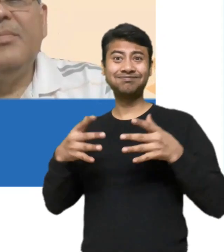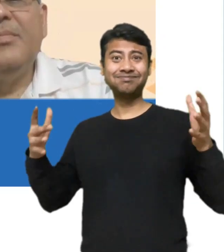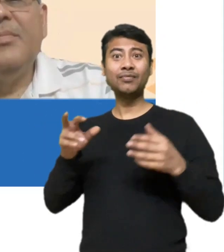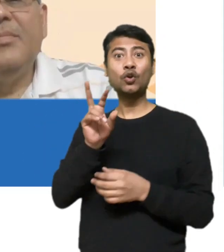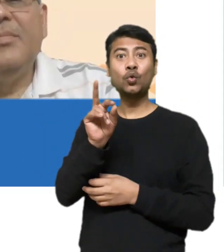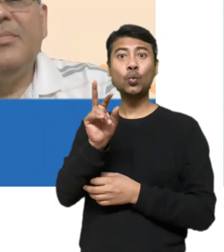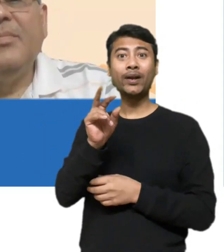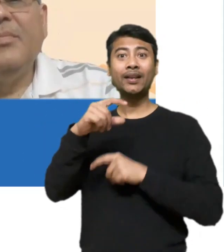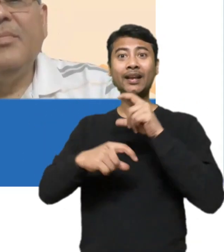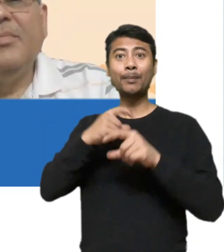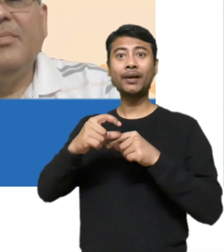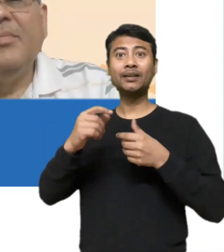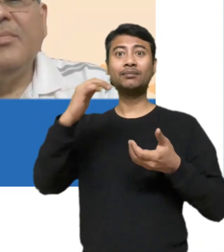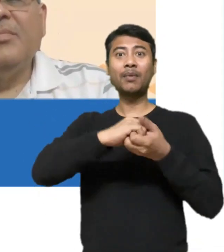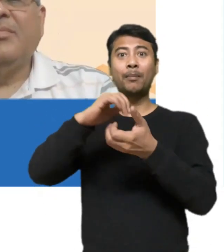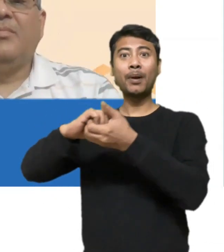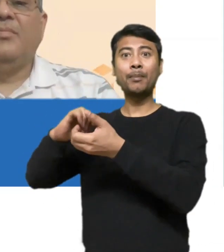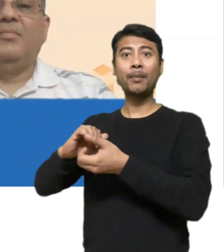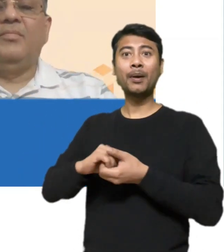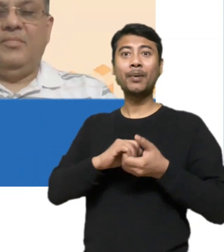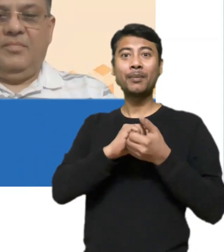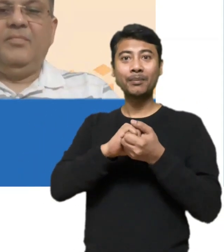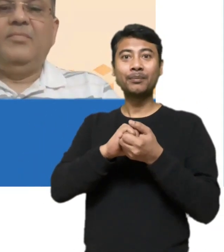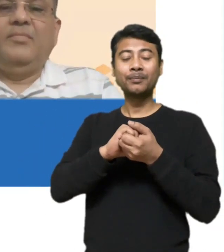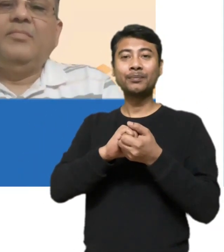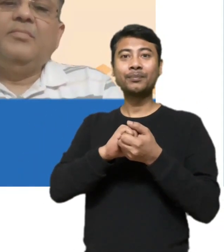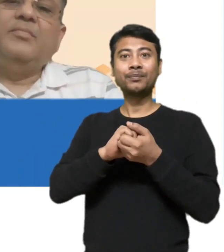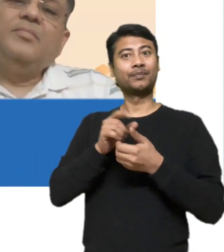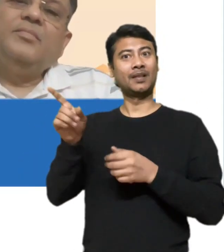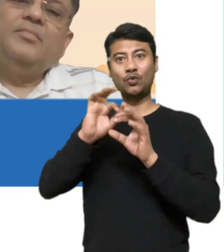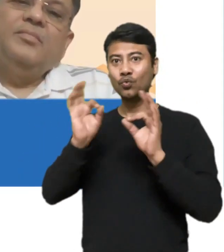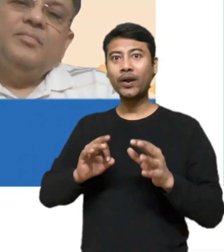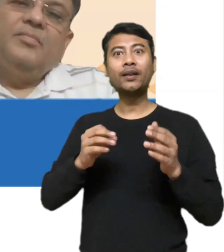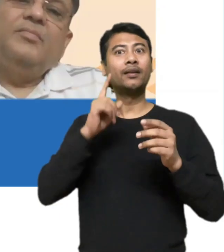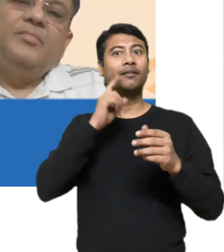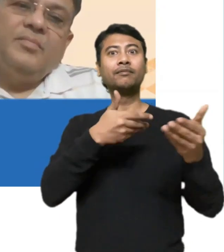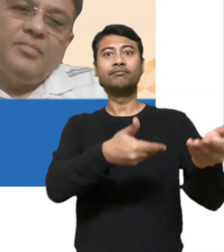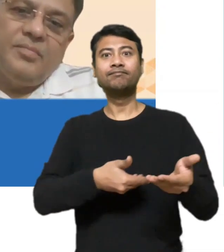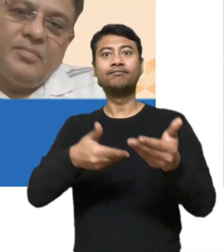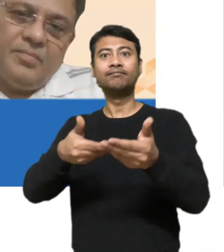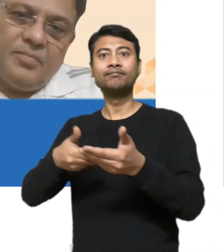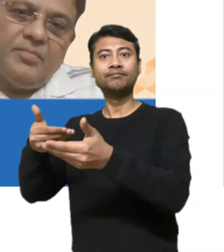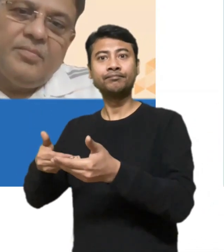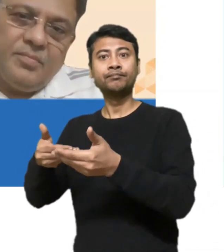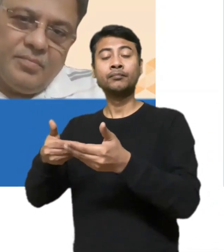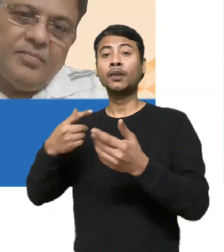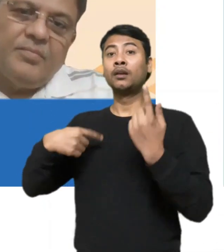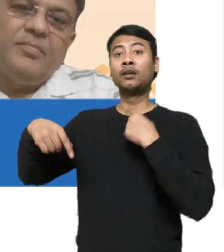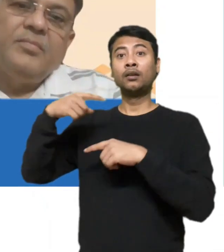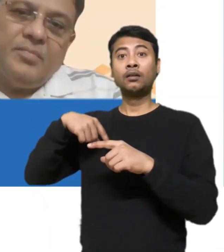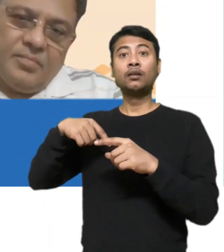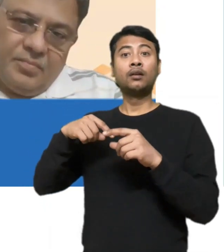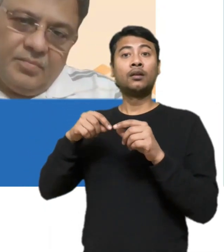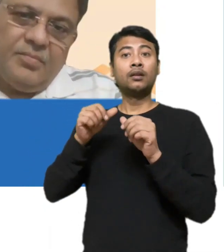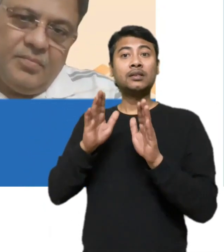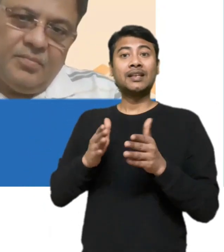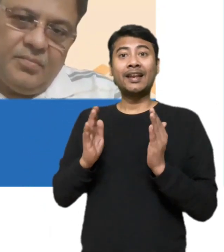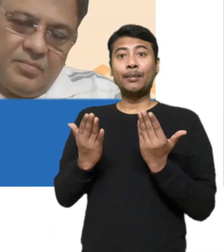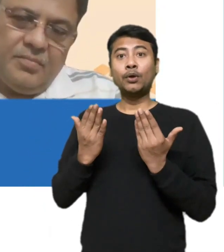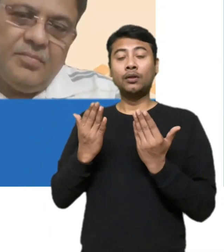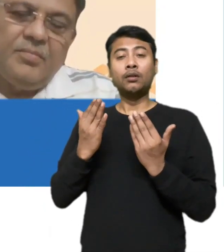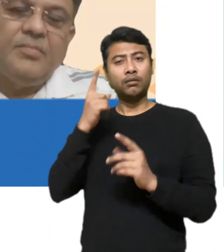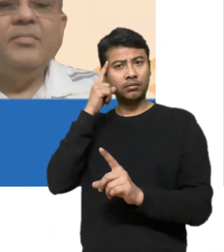Now, ours was always a cross-subsidized model, in the sense that we will make more money from B2B in order to support